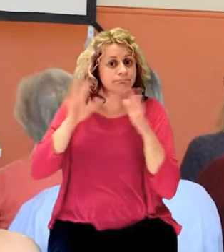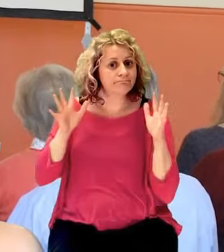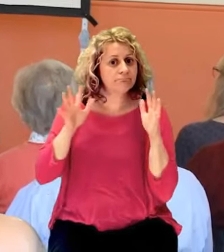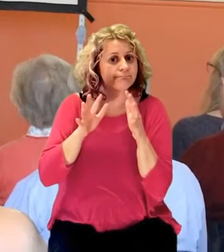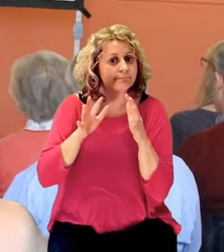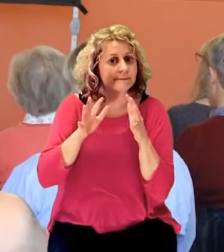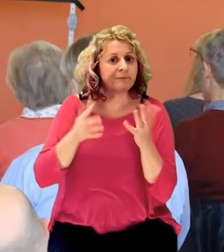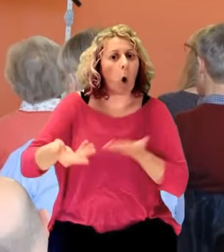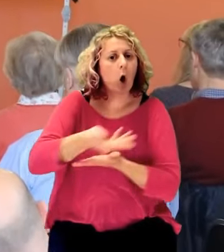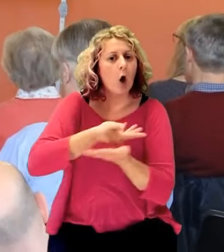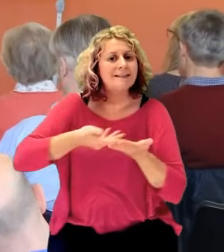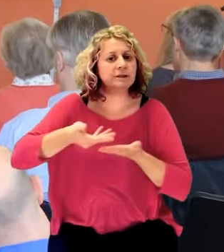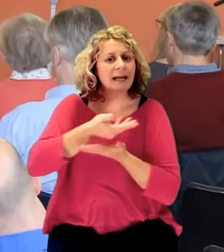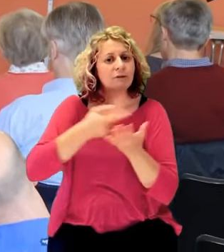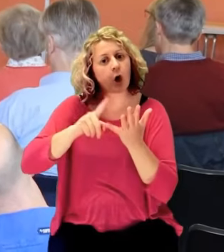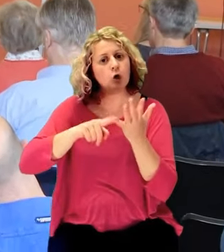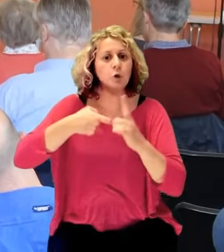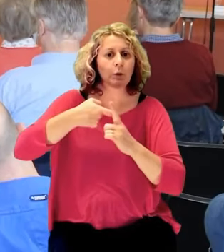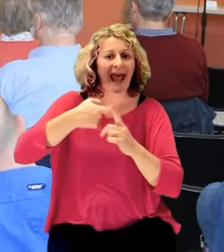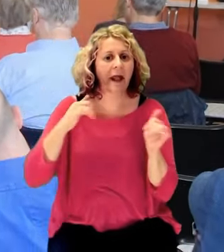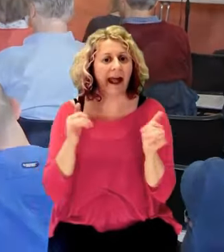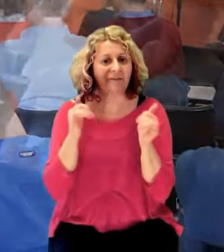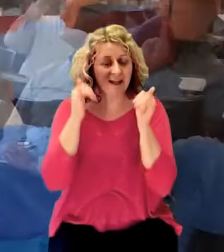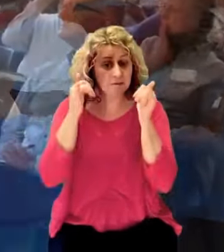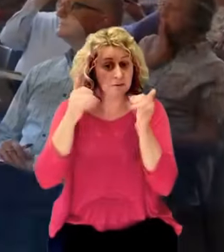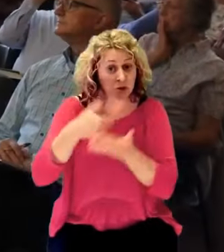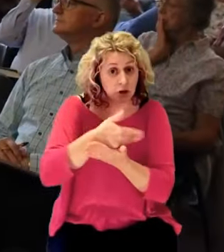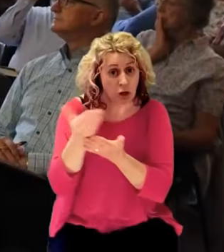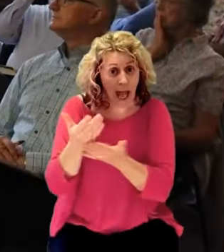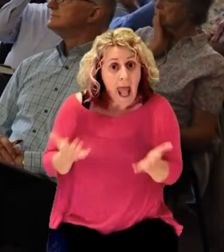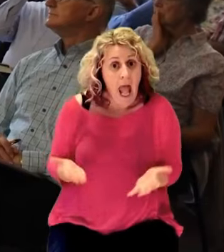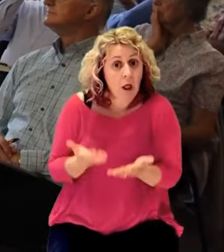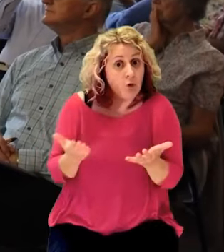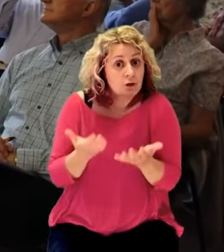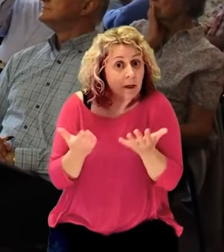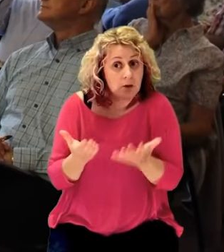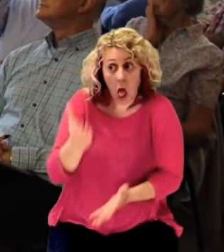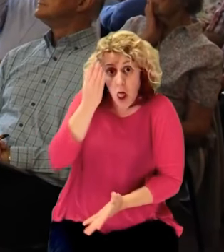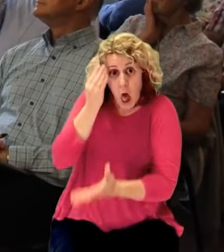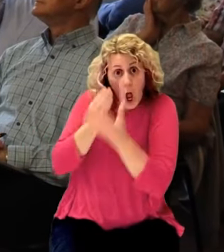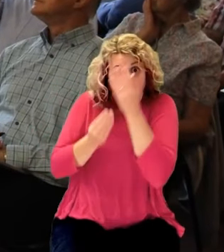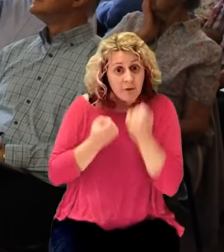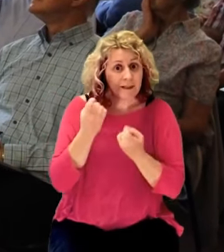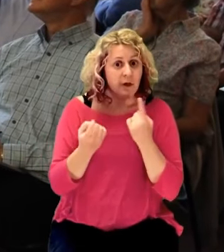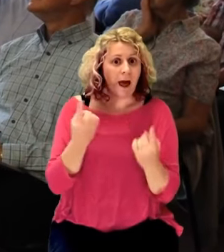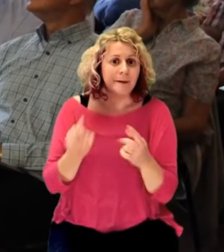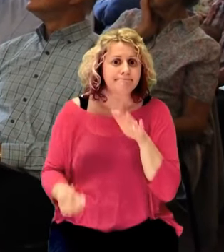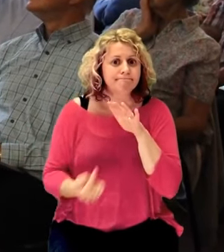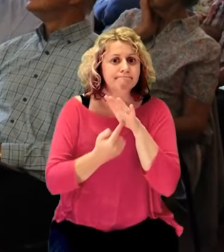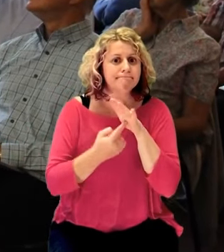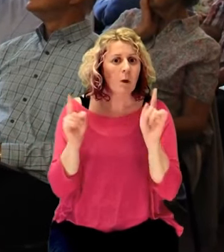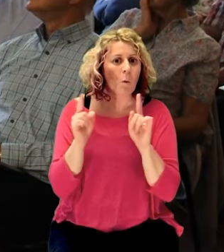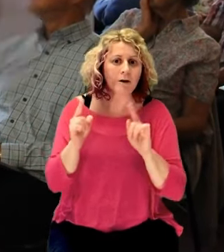what has been known as the UK Consultation, to share encouragements, learn from each other, and above all, to give God the